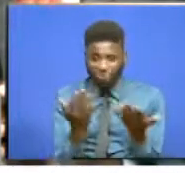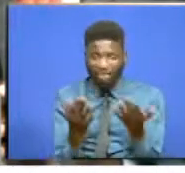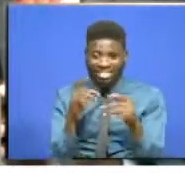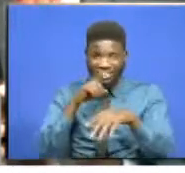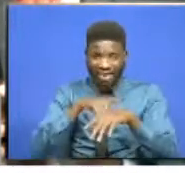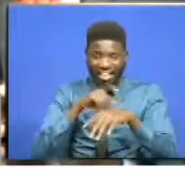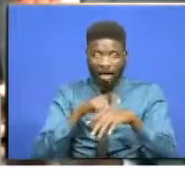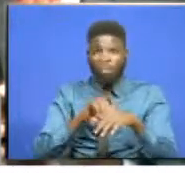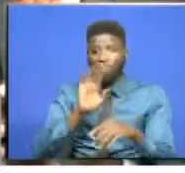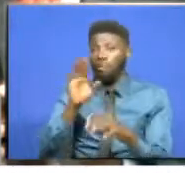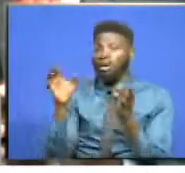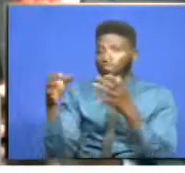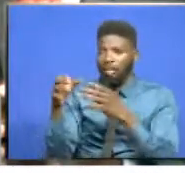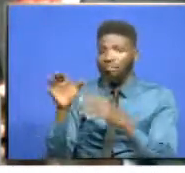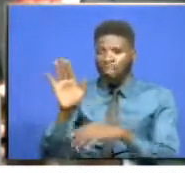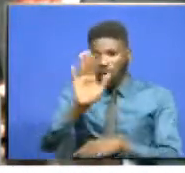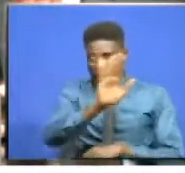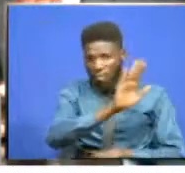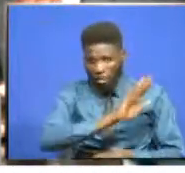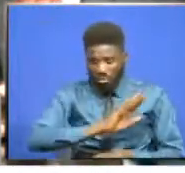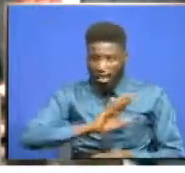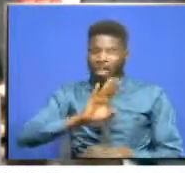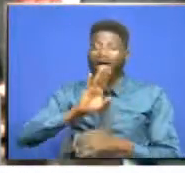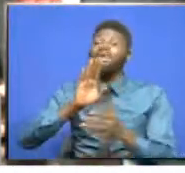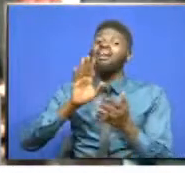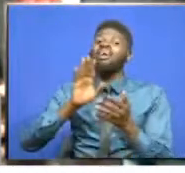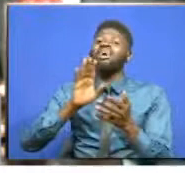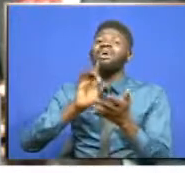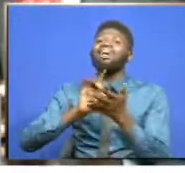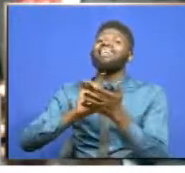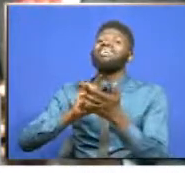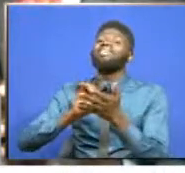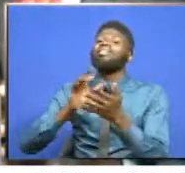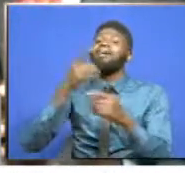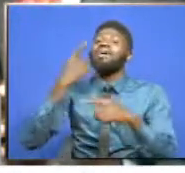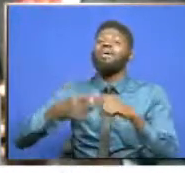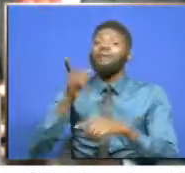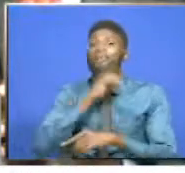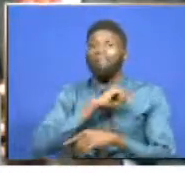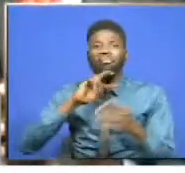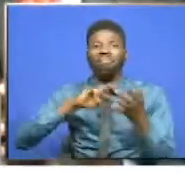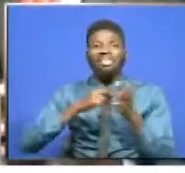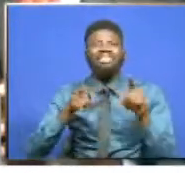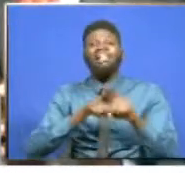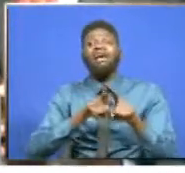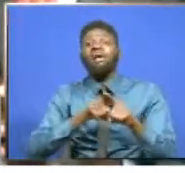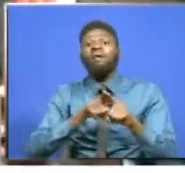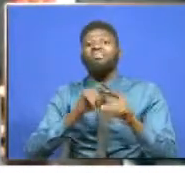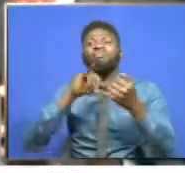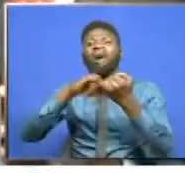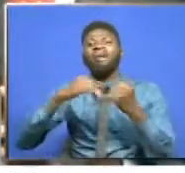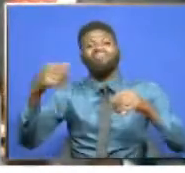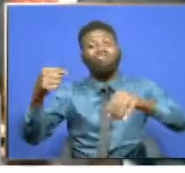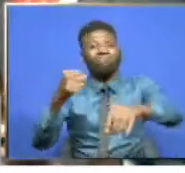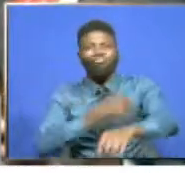do away with yourself, it's really not coming. It's proper marriage. It's like when you know a husband and wife, you become one. And you become